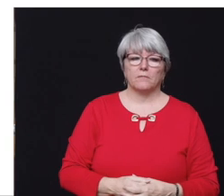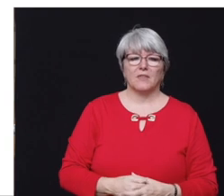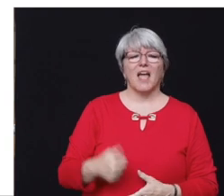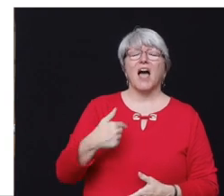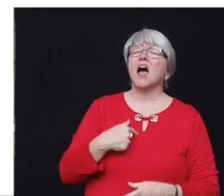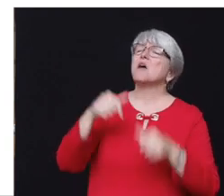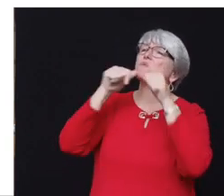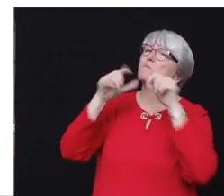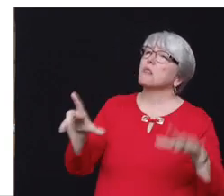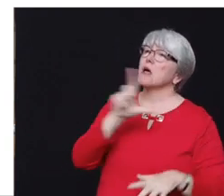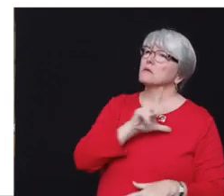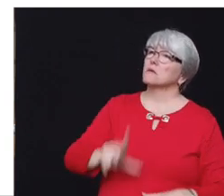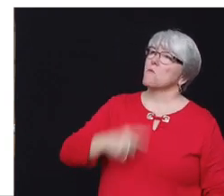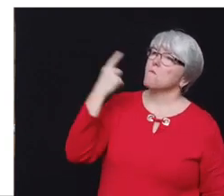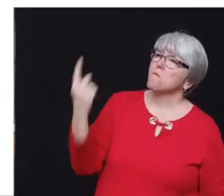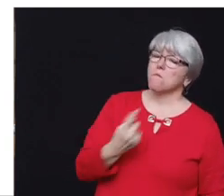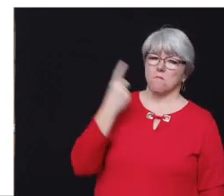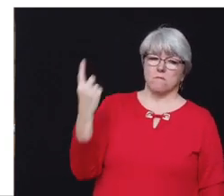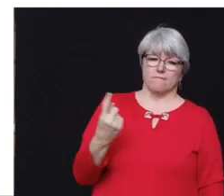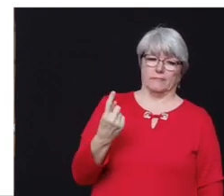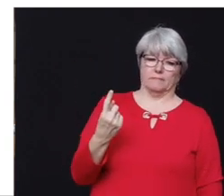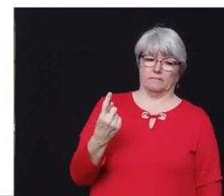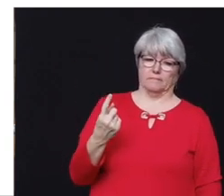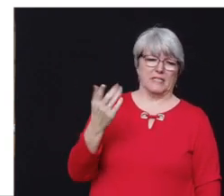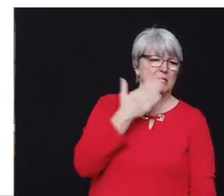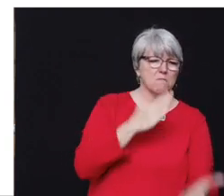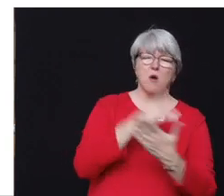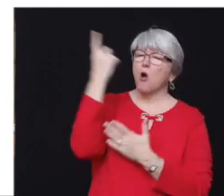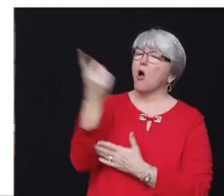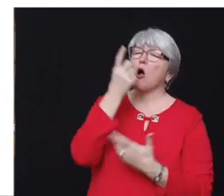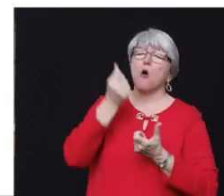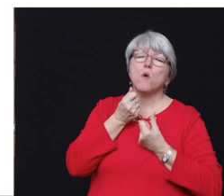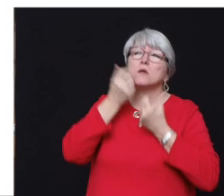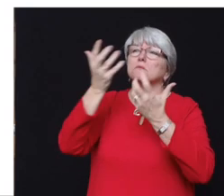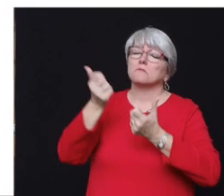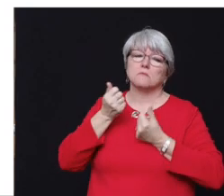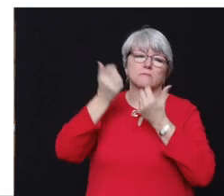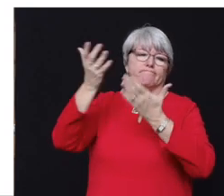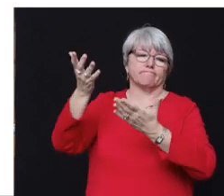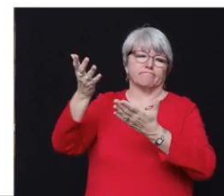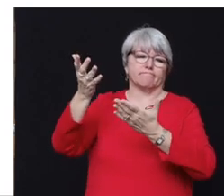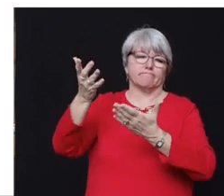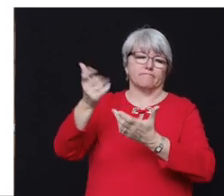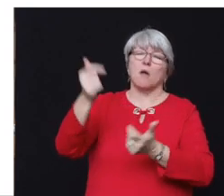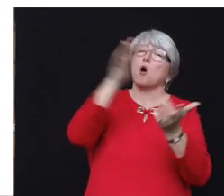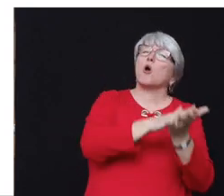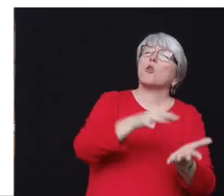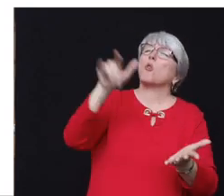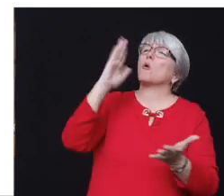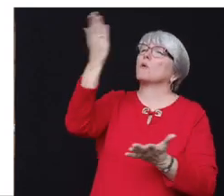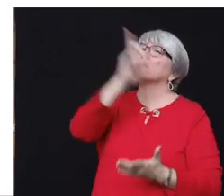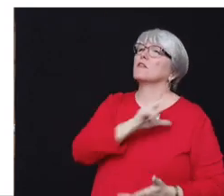"I will bless the Lord at all times. His praise will always be on my lips. I will glory in the